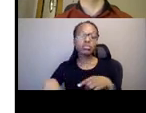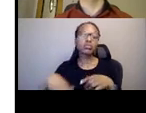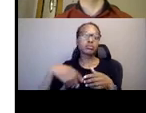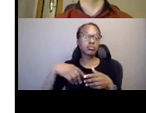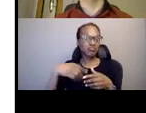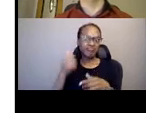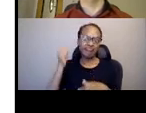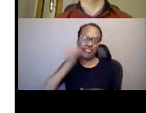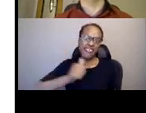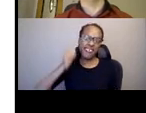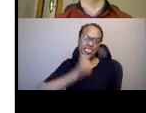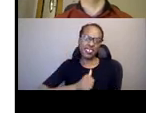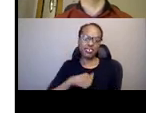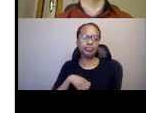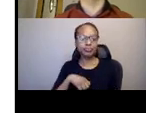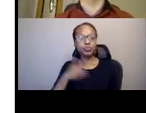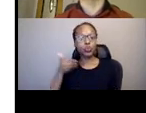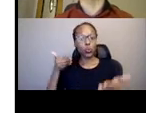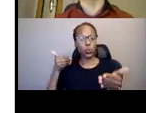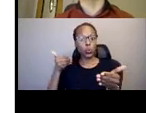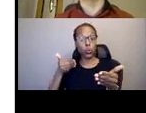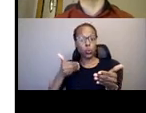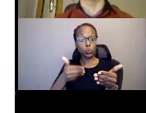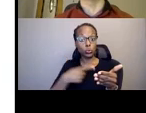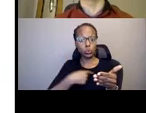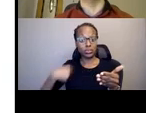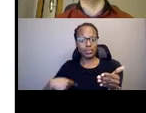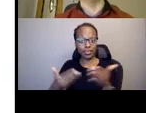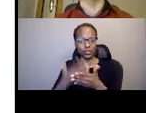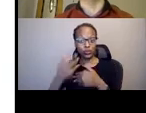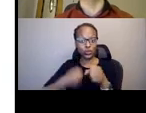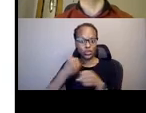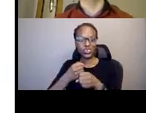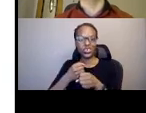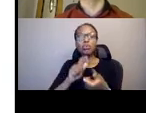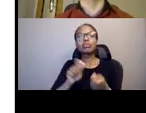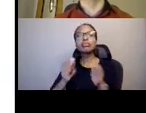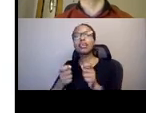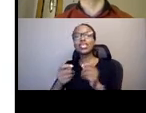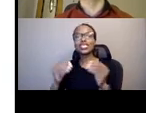Around the Chinese New Year, we become a quite traditional dance company, and we work with most of the